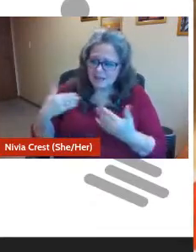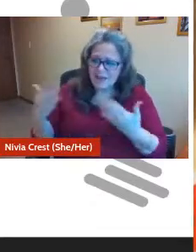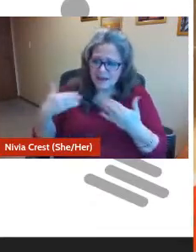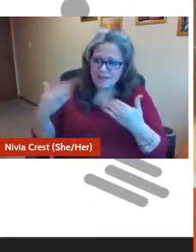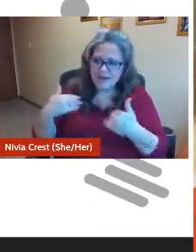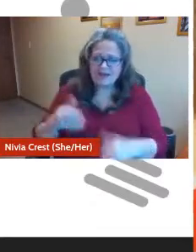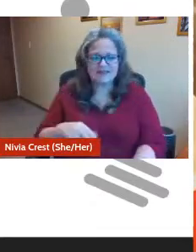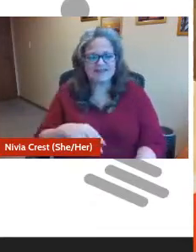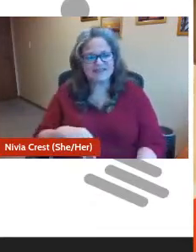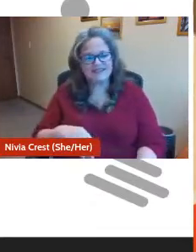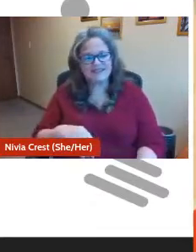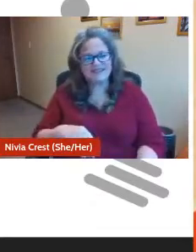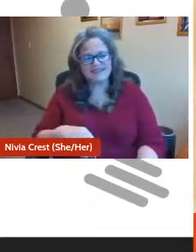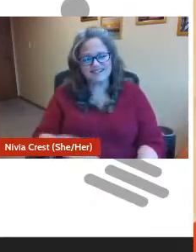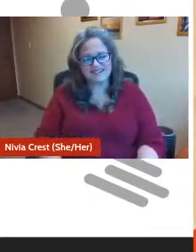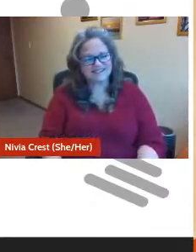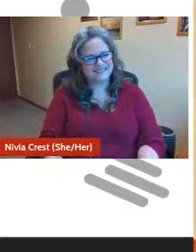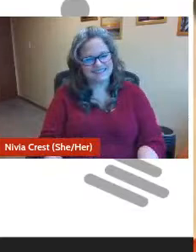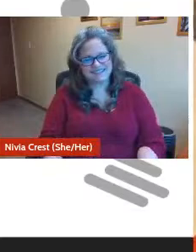get him? She ain't calling me on the